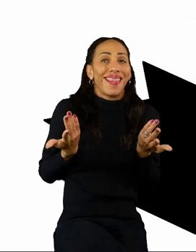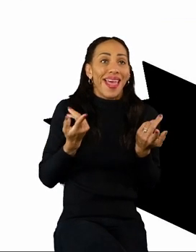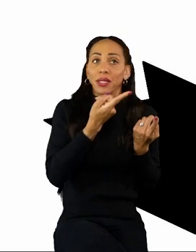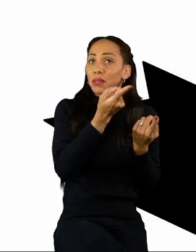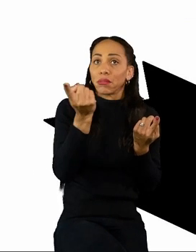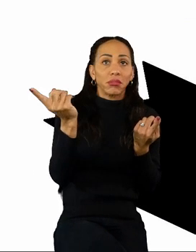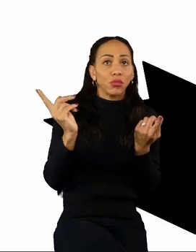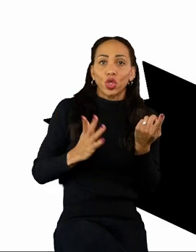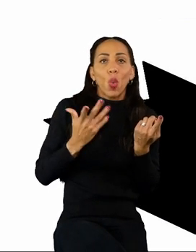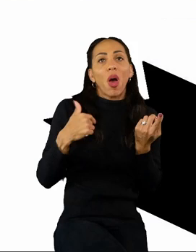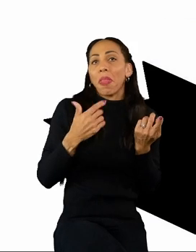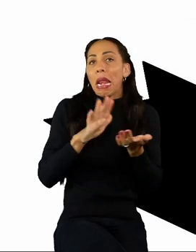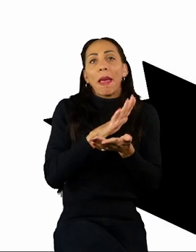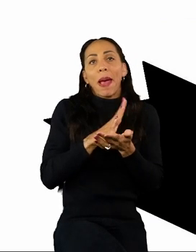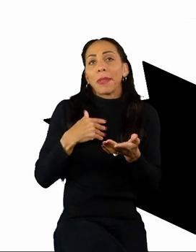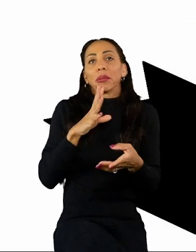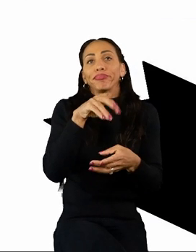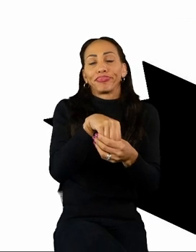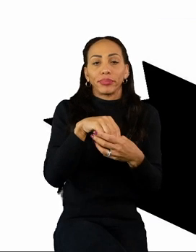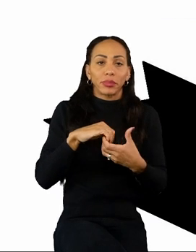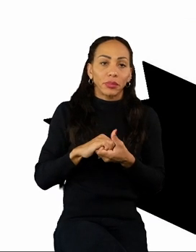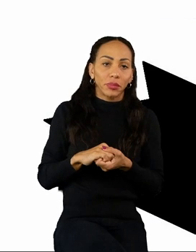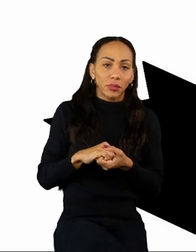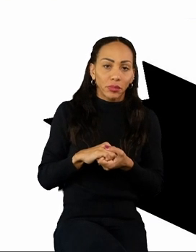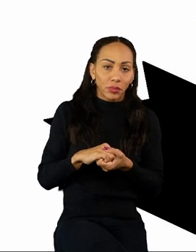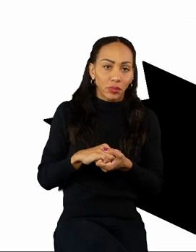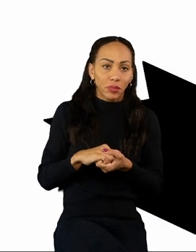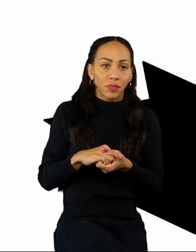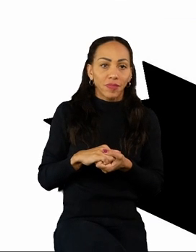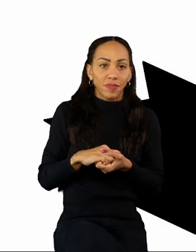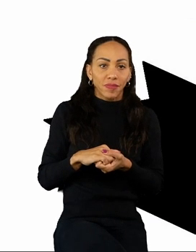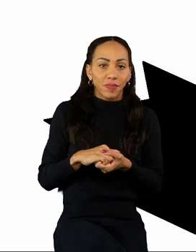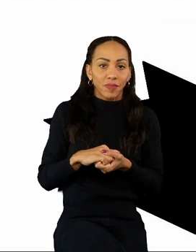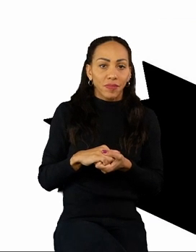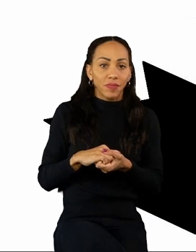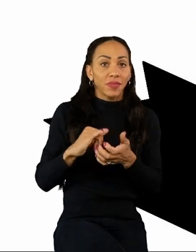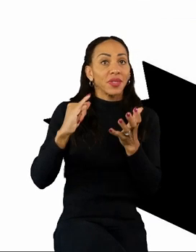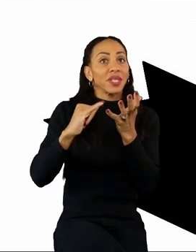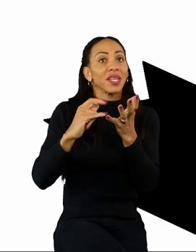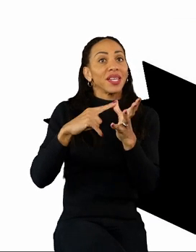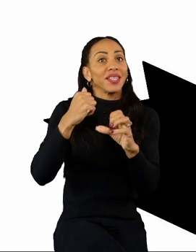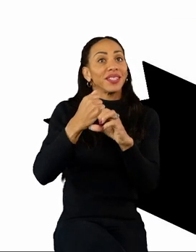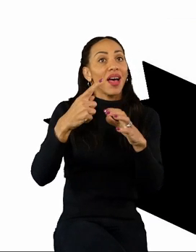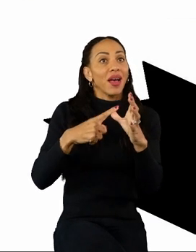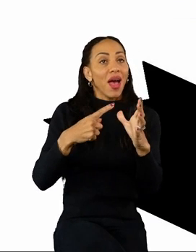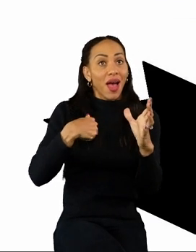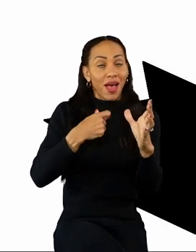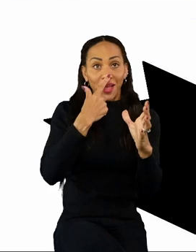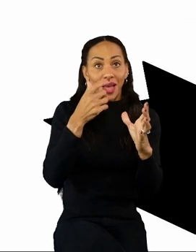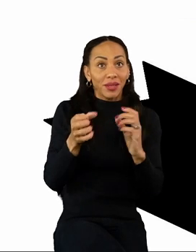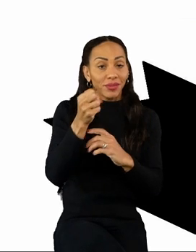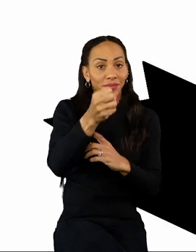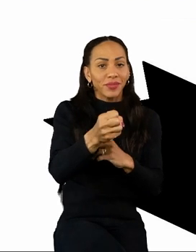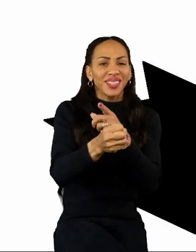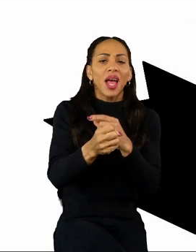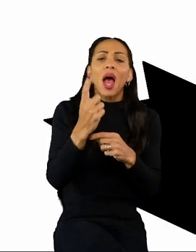I'm happy not, unless no one else wants to. In which case I can. I'm wondering whether Saga, can